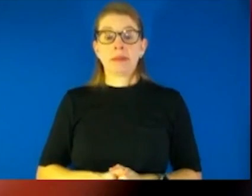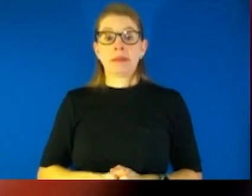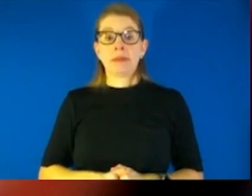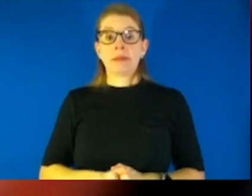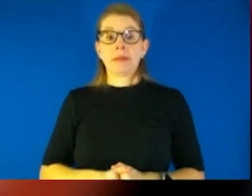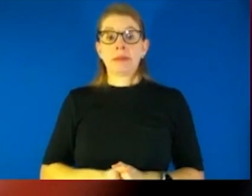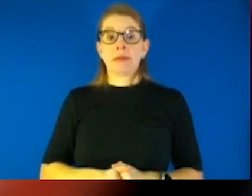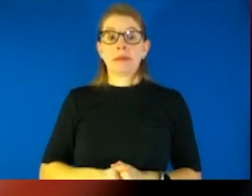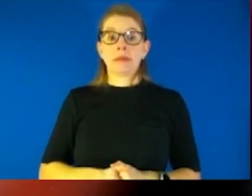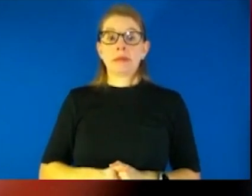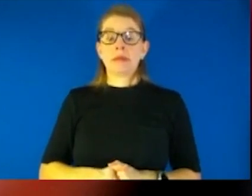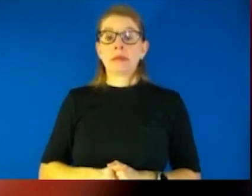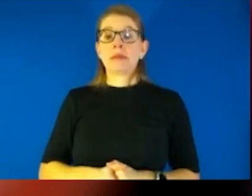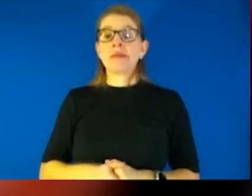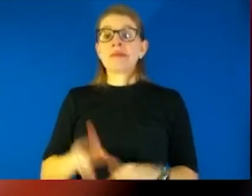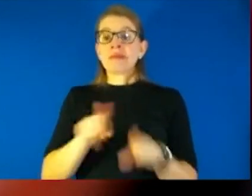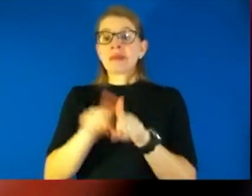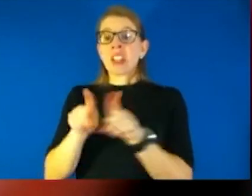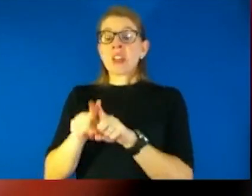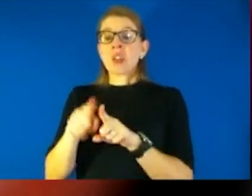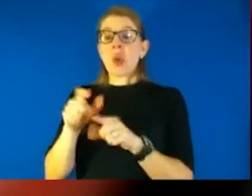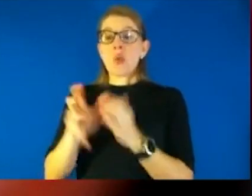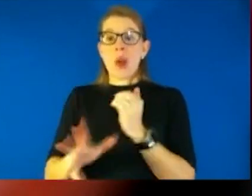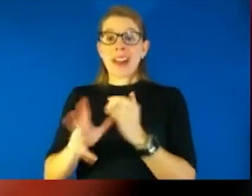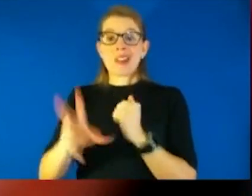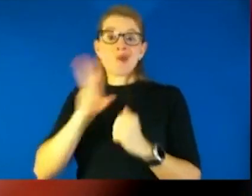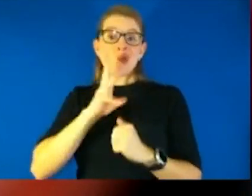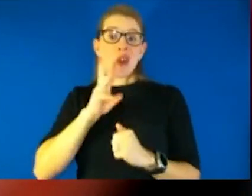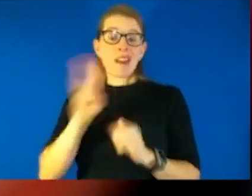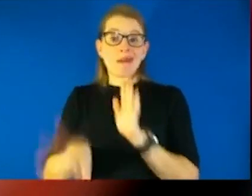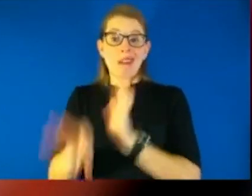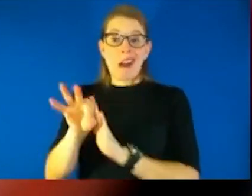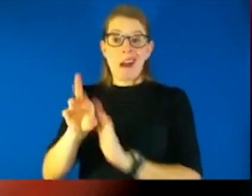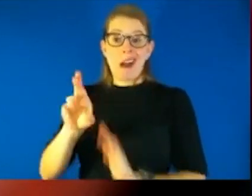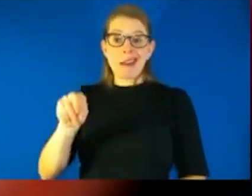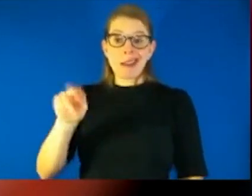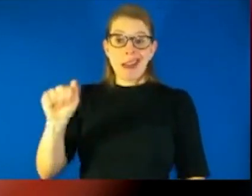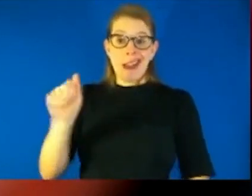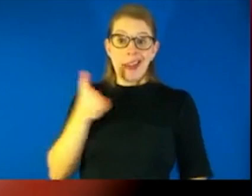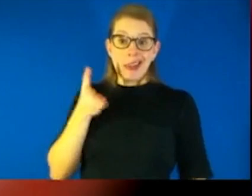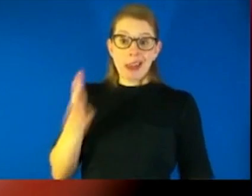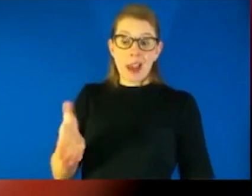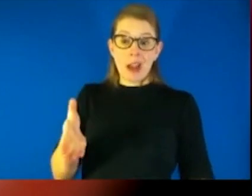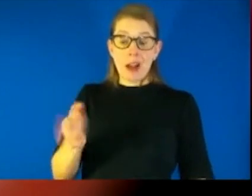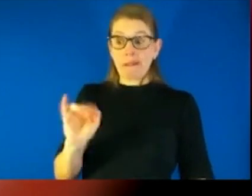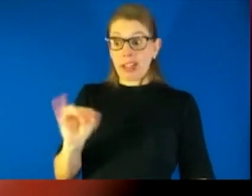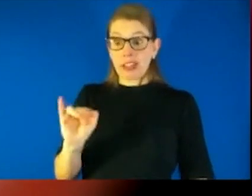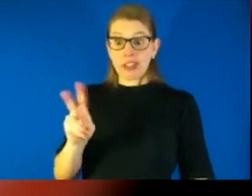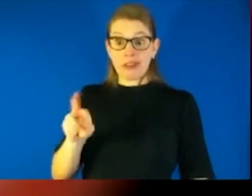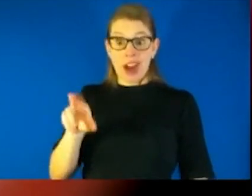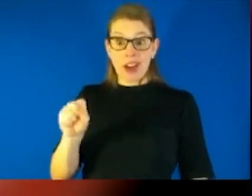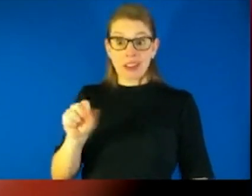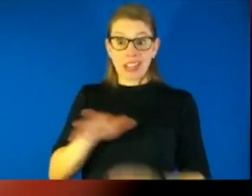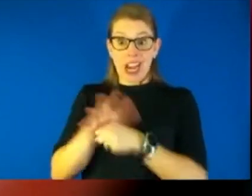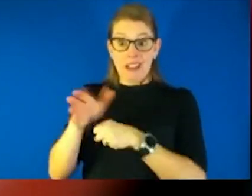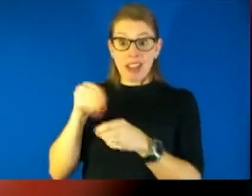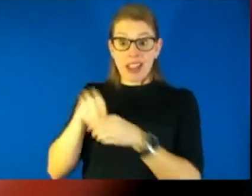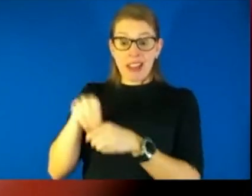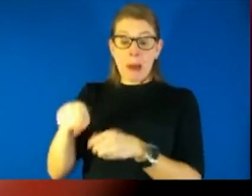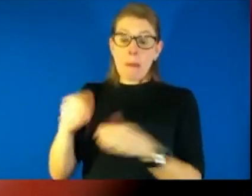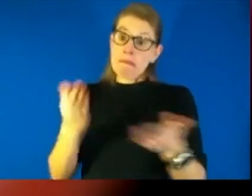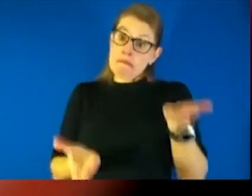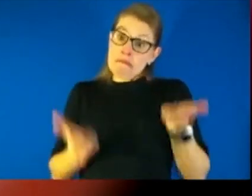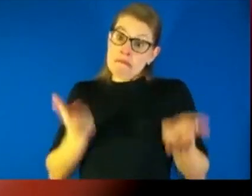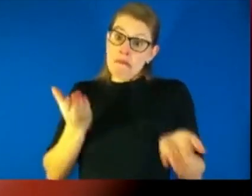in wastewater. So is there enough RNA to have infectious virus? I don't know, but there could be incidences that